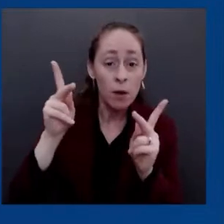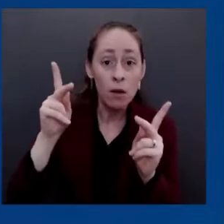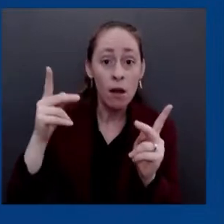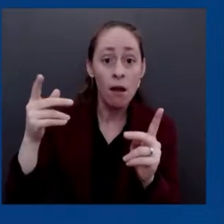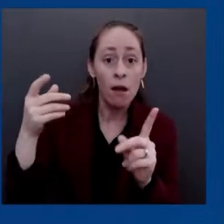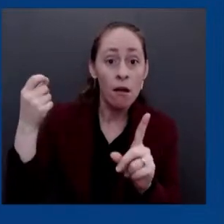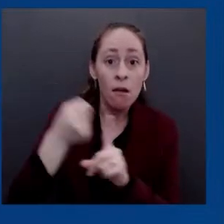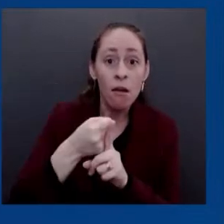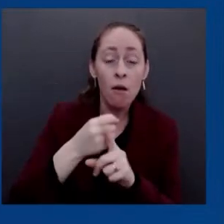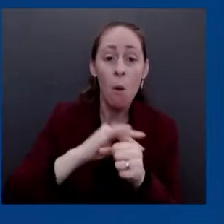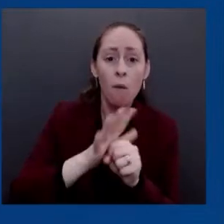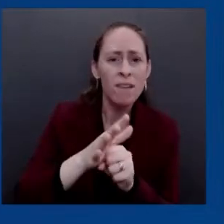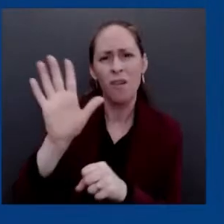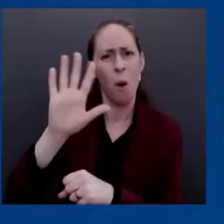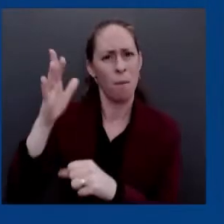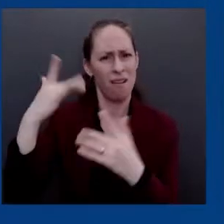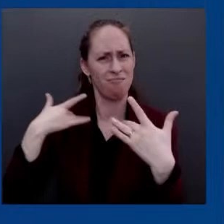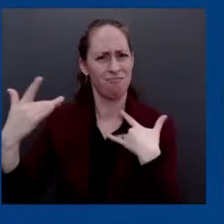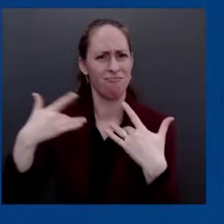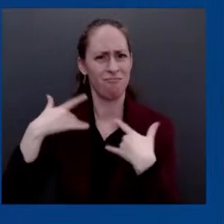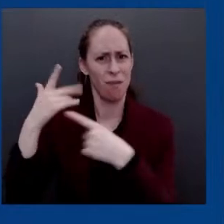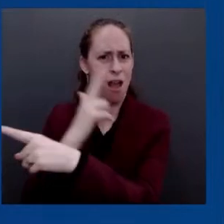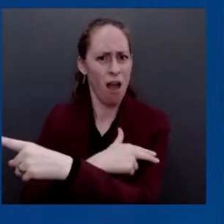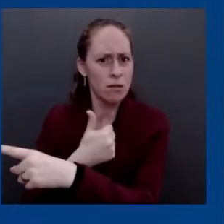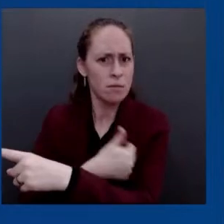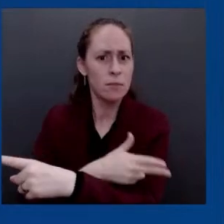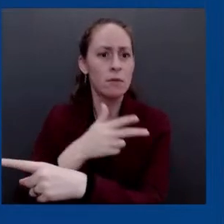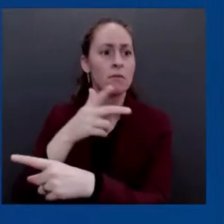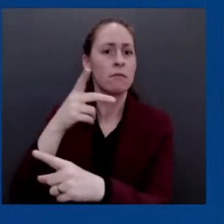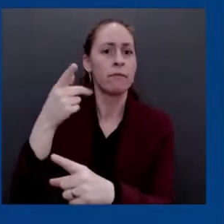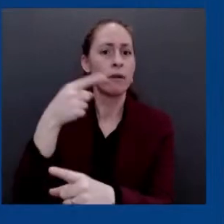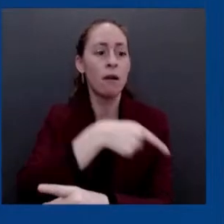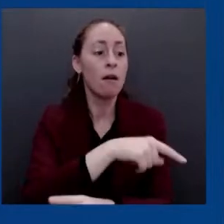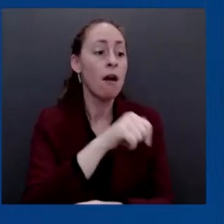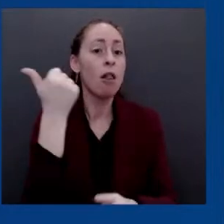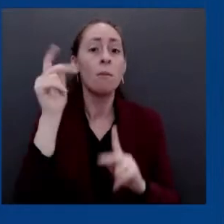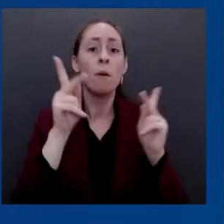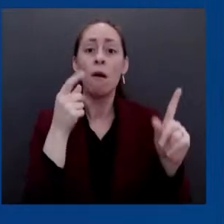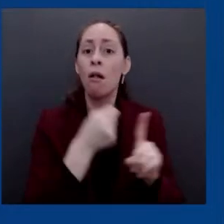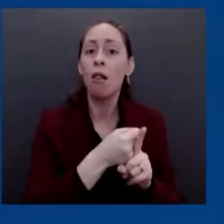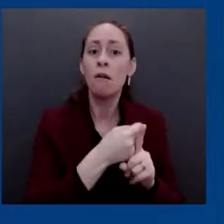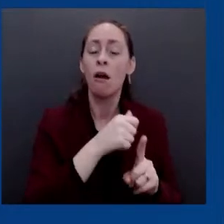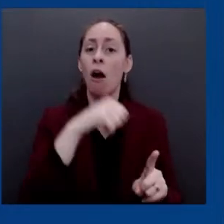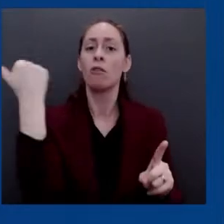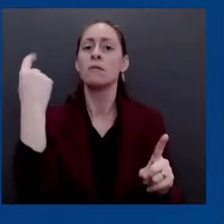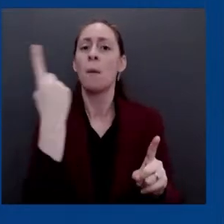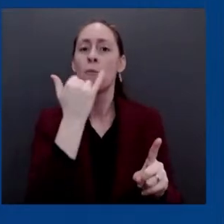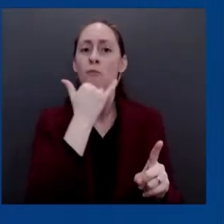COVID. Thanks. Well, thank you, everybody. We look forward to the next briefing.